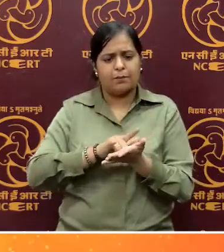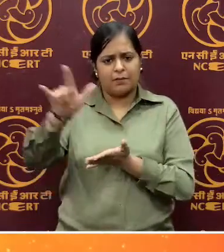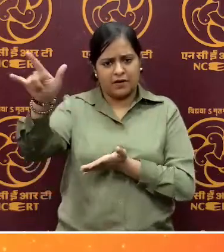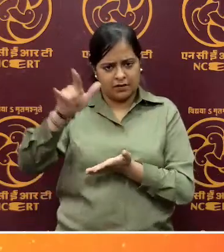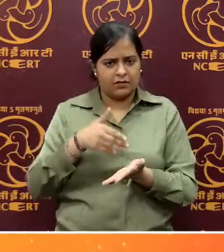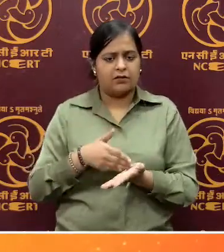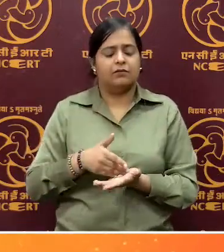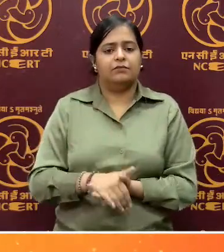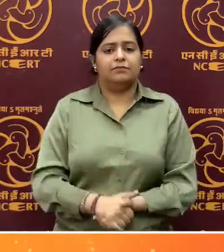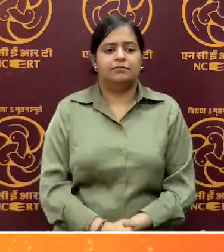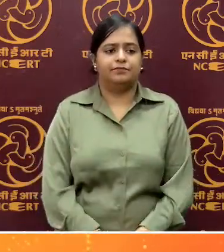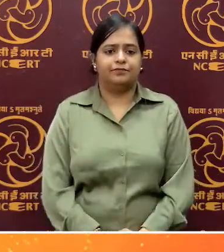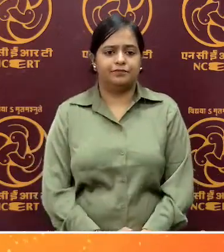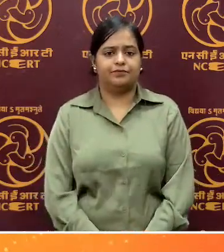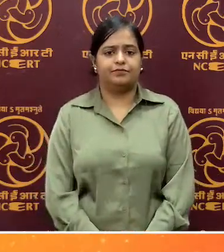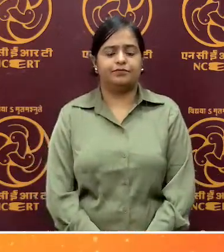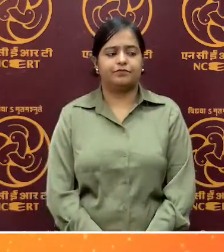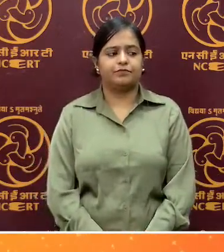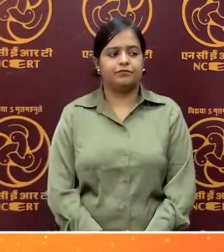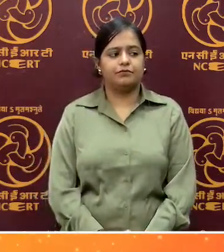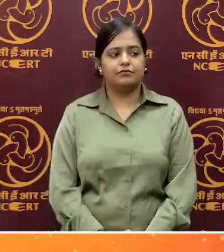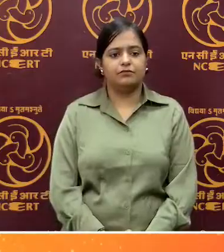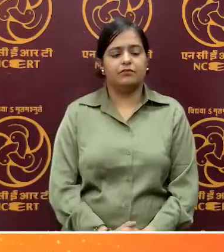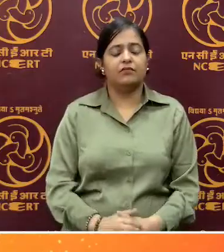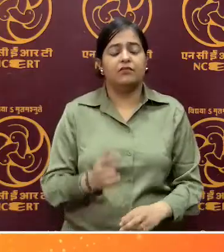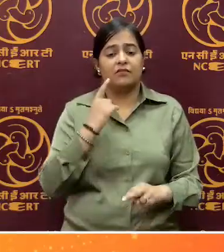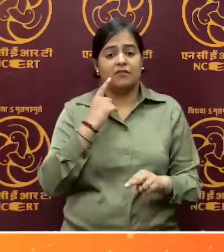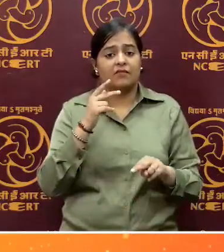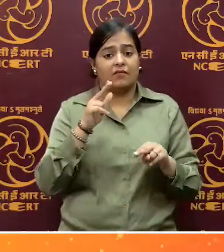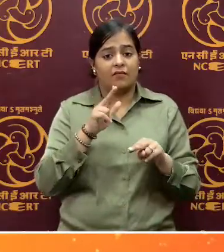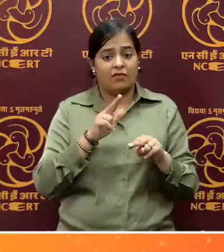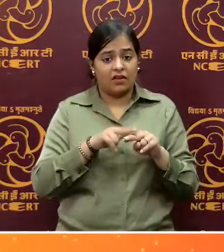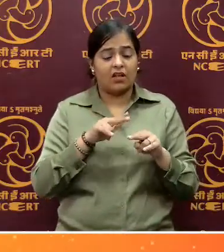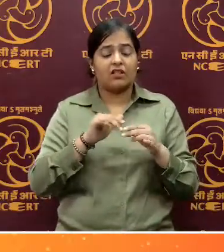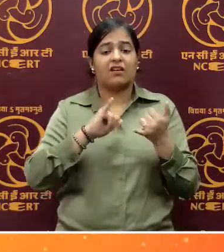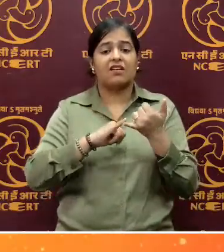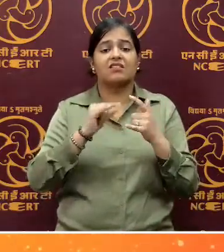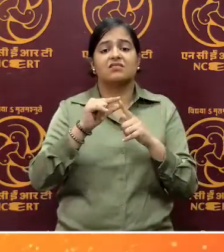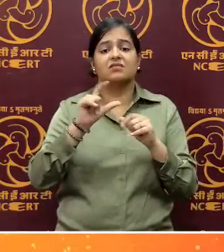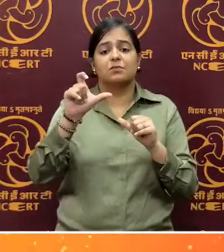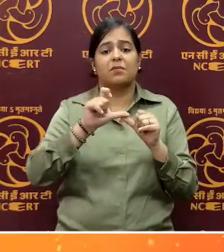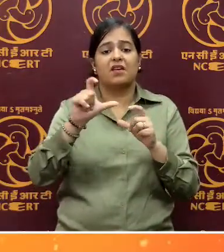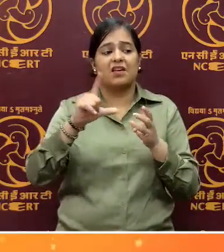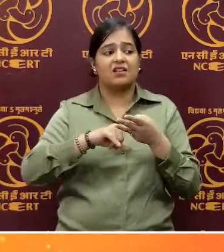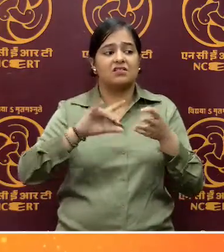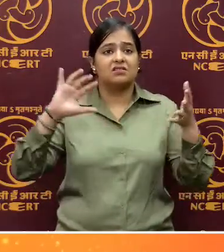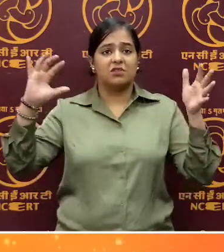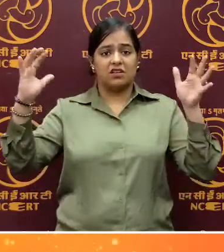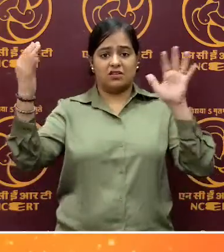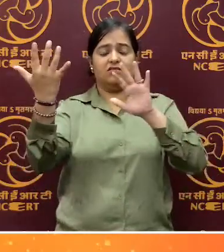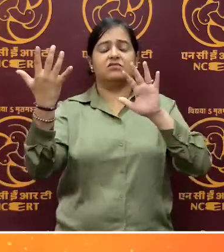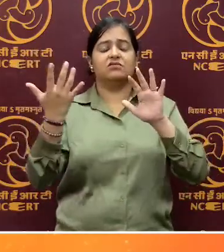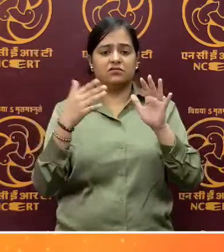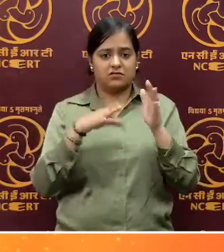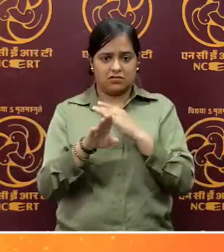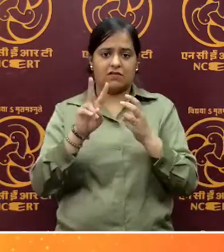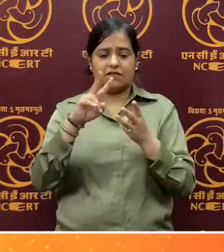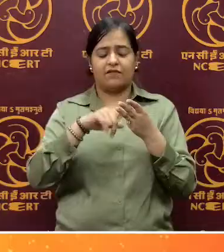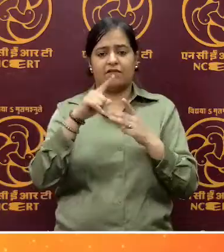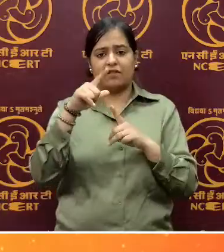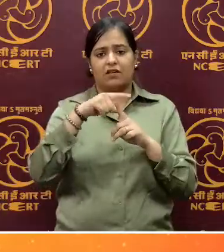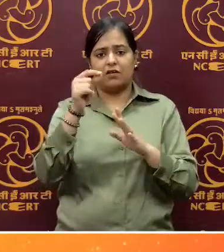as coplanar. Otherwise, that it's in the space. The vectors are in the space.